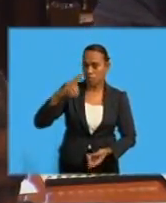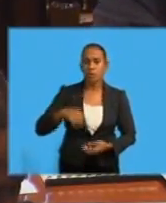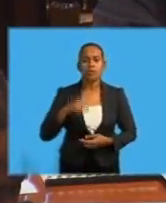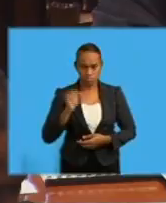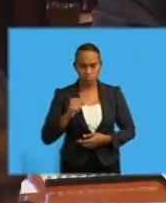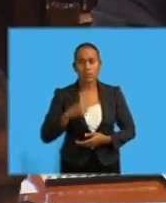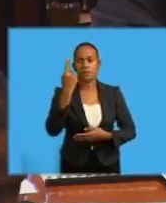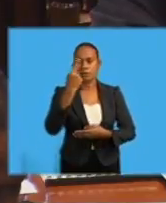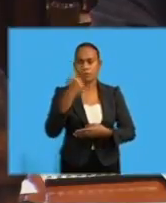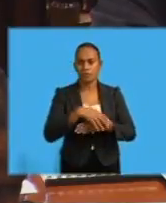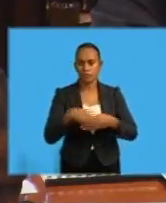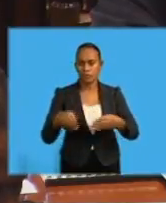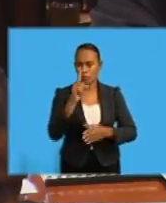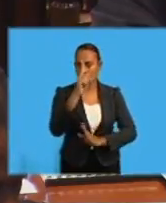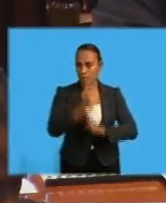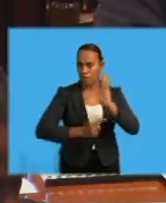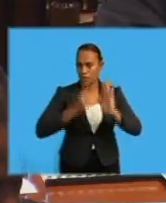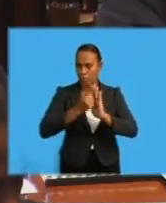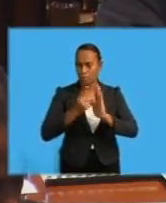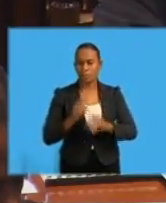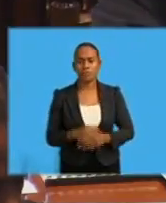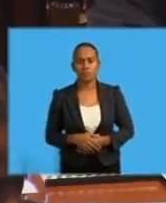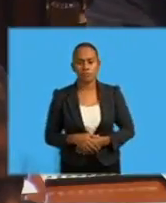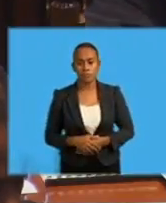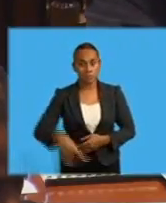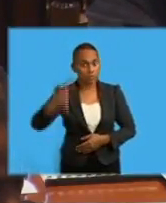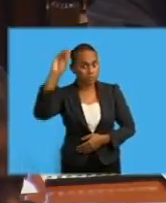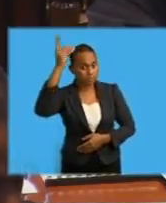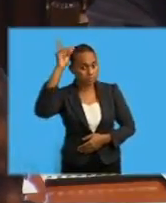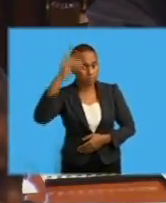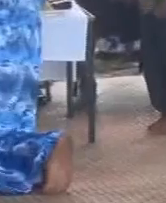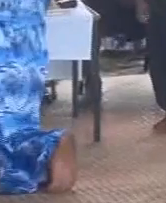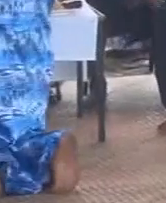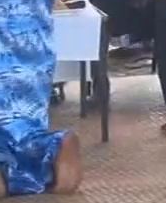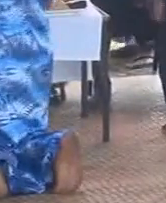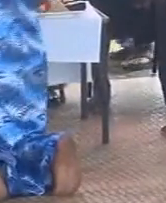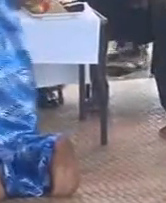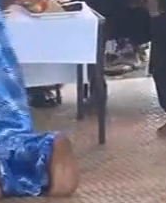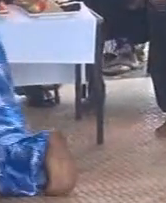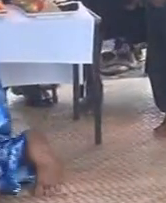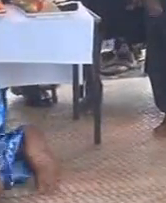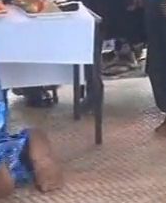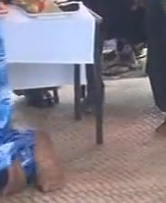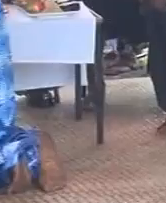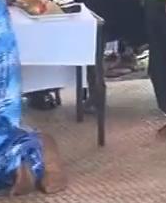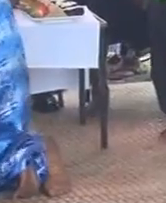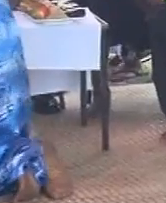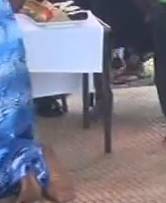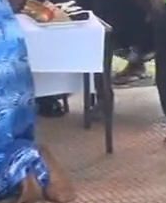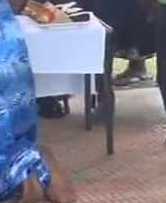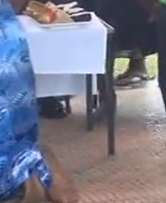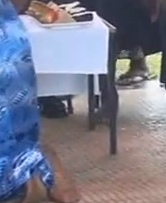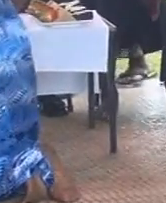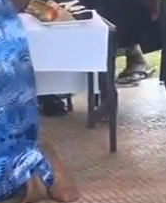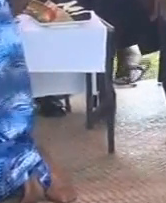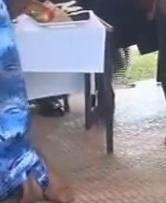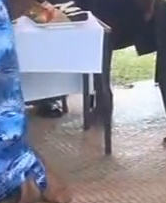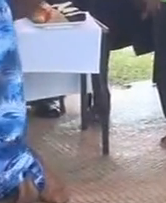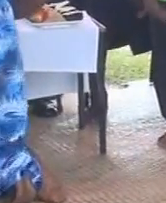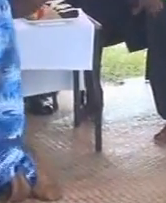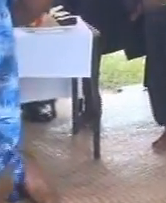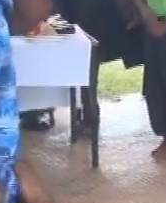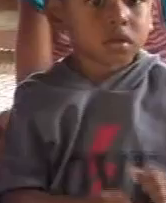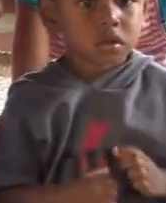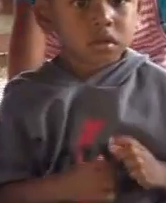Those who have a bachelor's degree, they're paid $14 an hour. This debate has also revealed that degree holders in